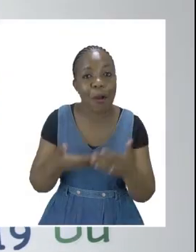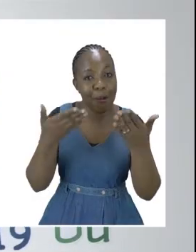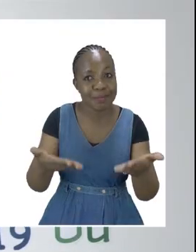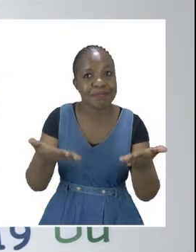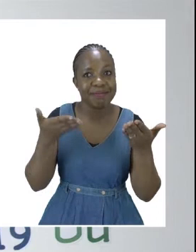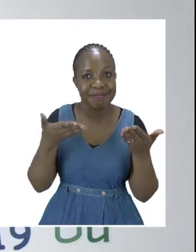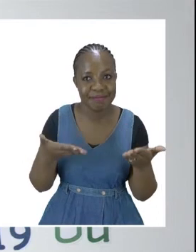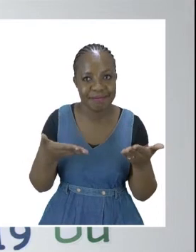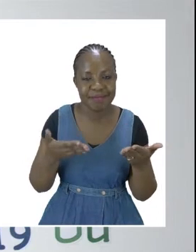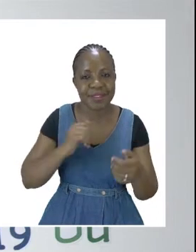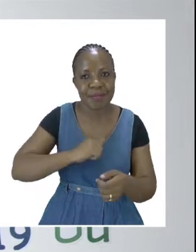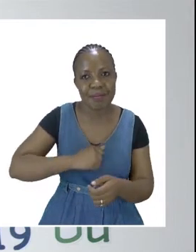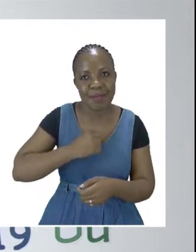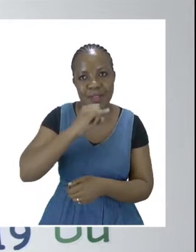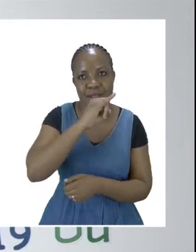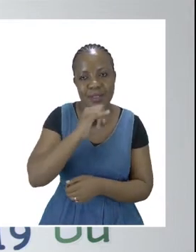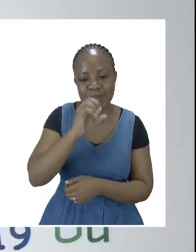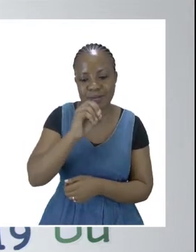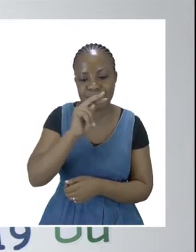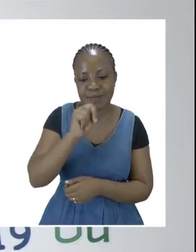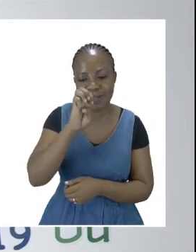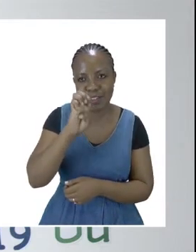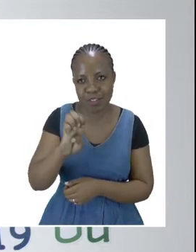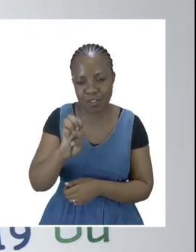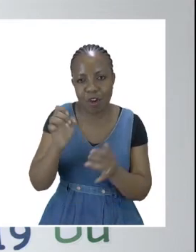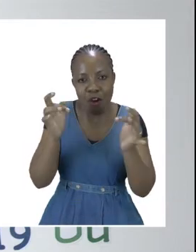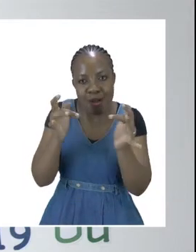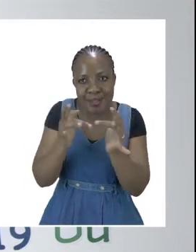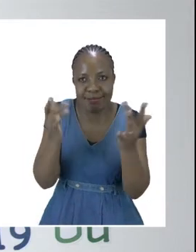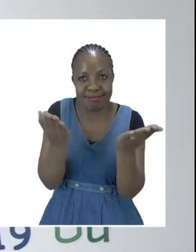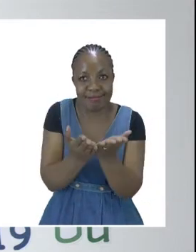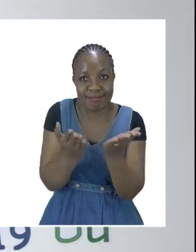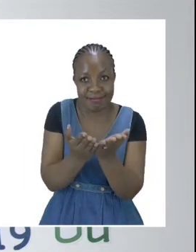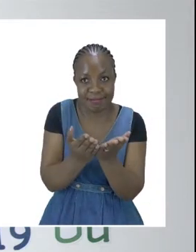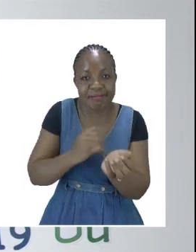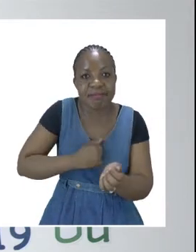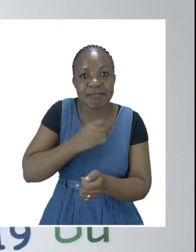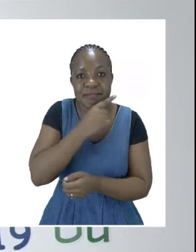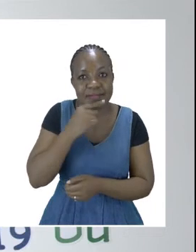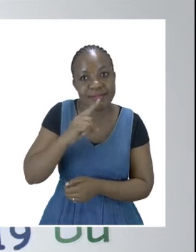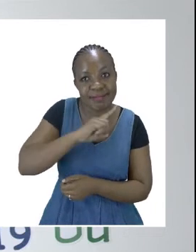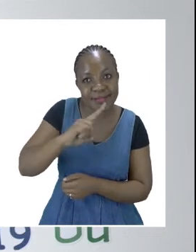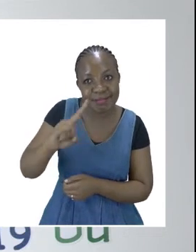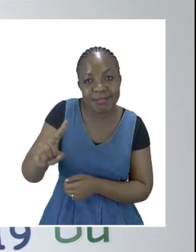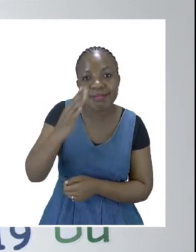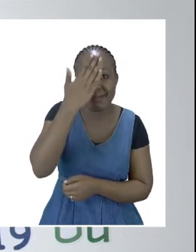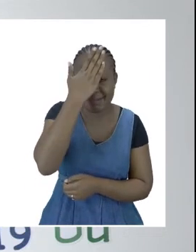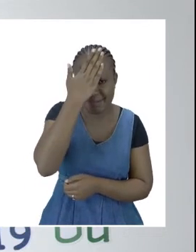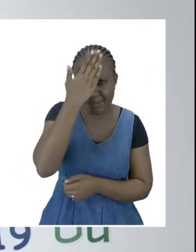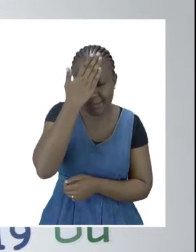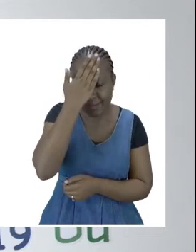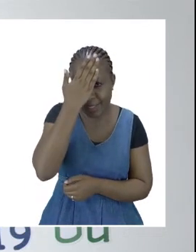Welcome to My Zone Online School. My name is Teacher Mutsa. Get your education